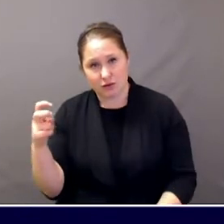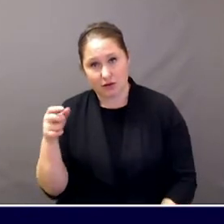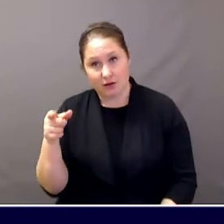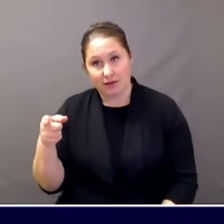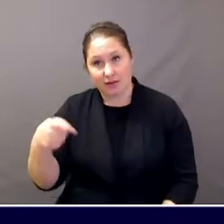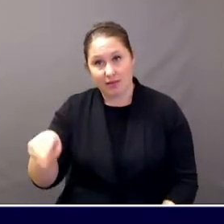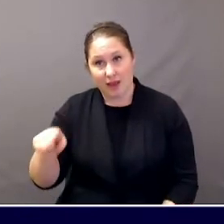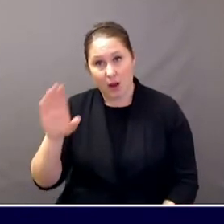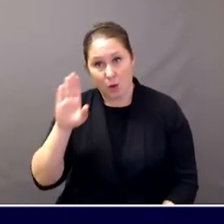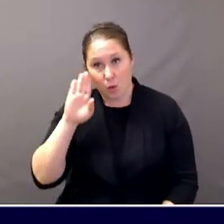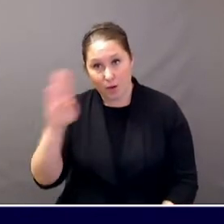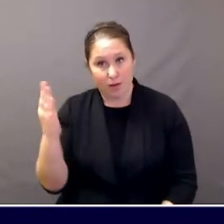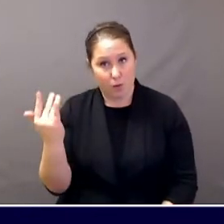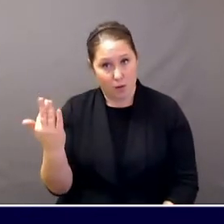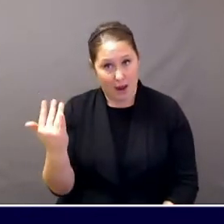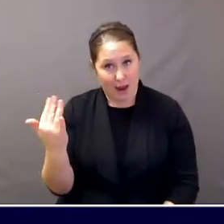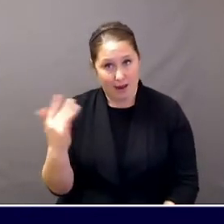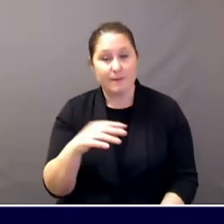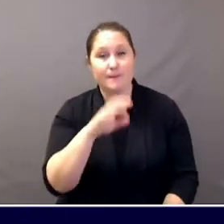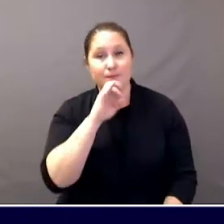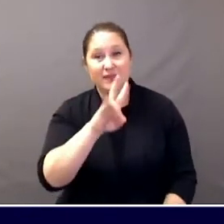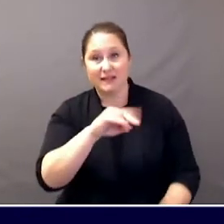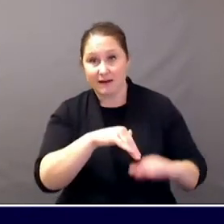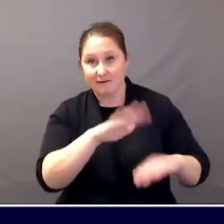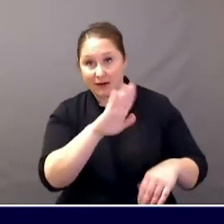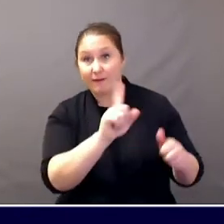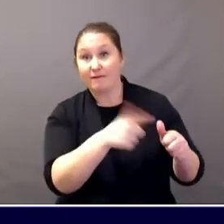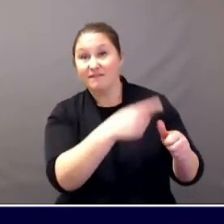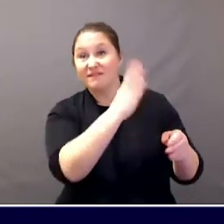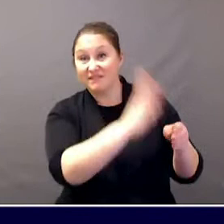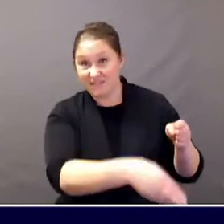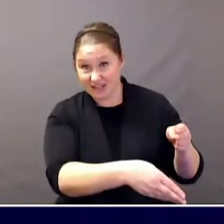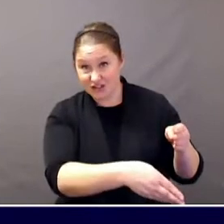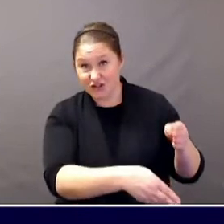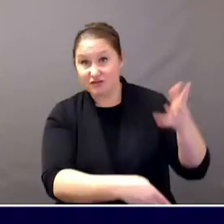those 70 or older have been completed?